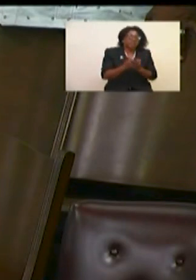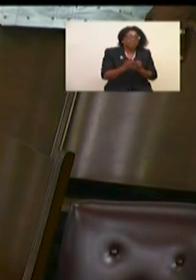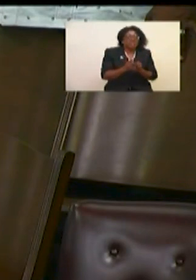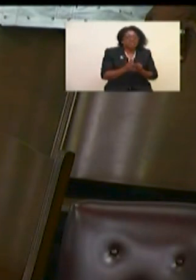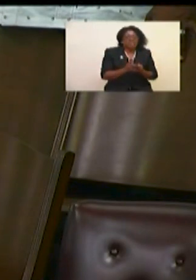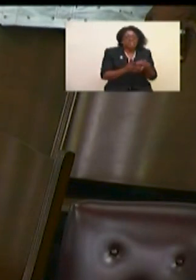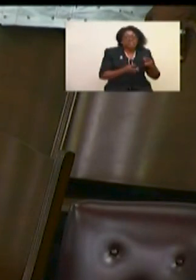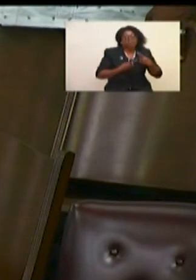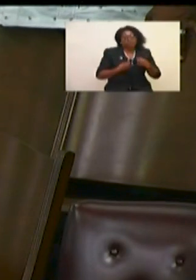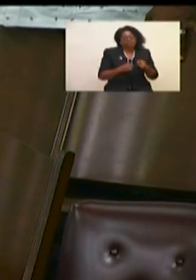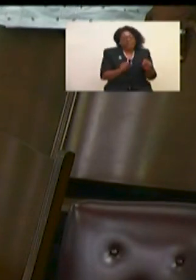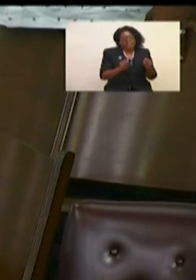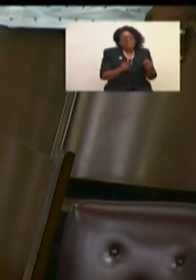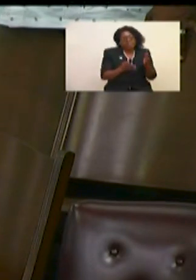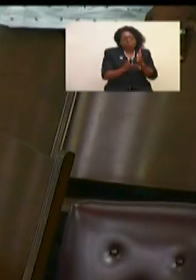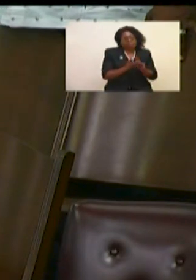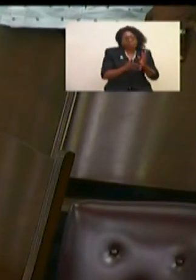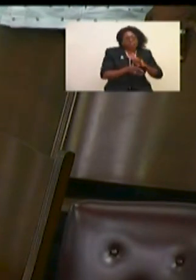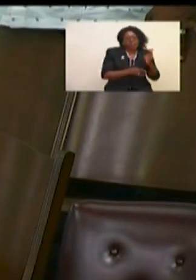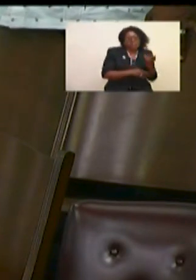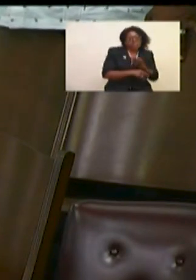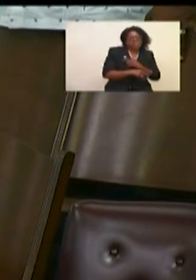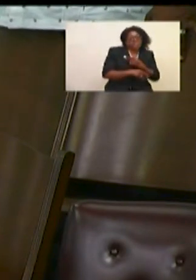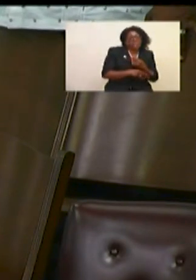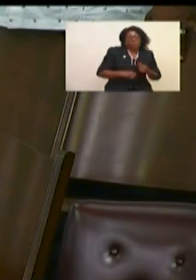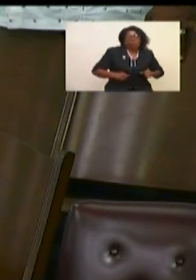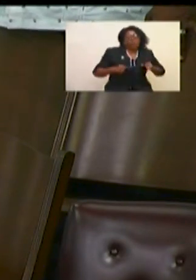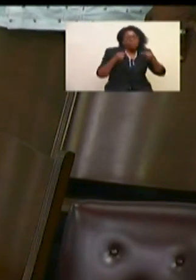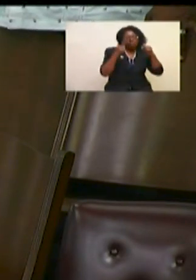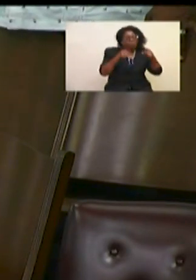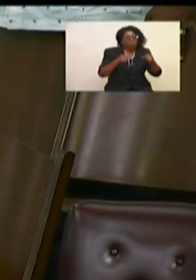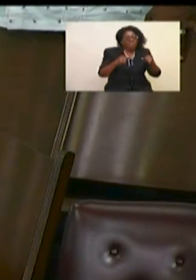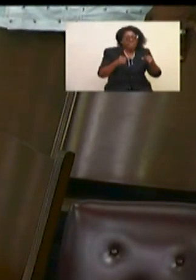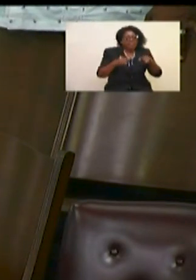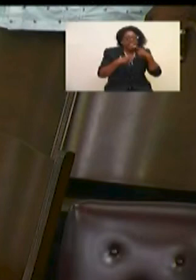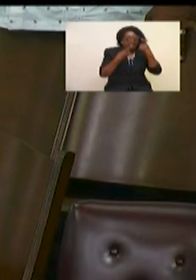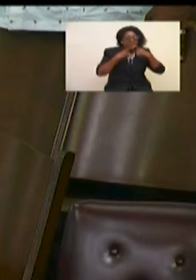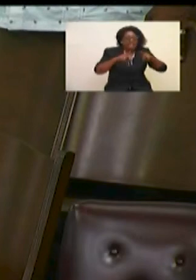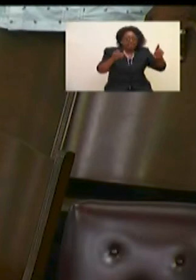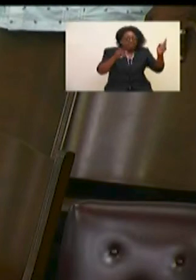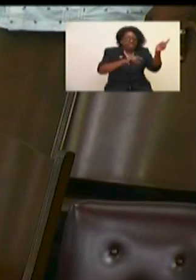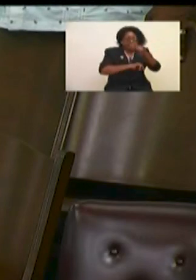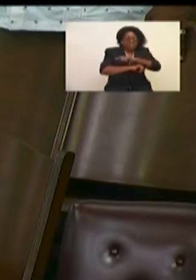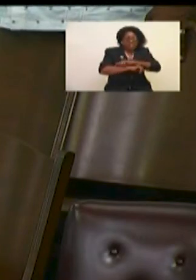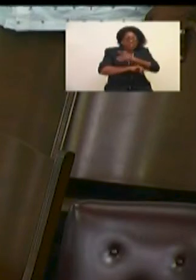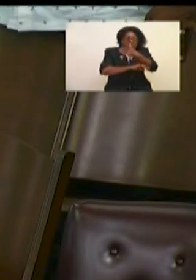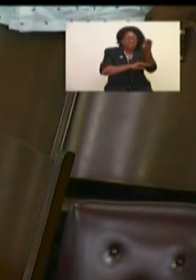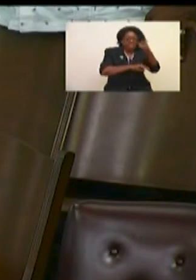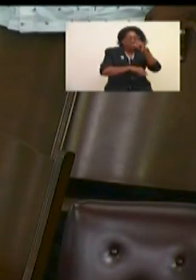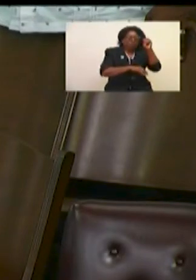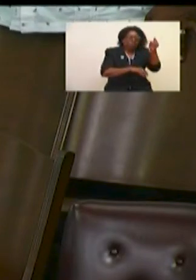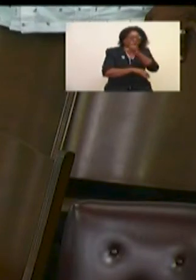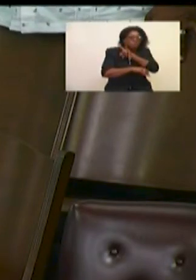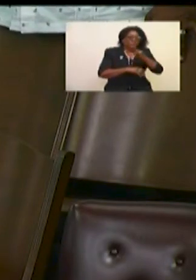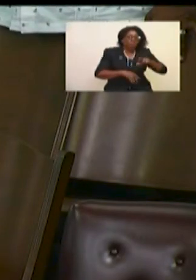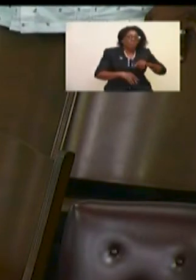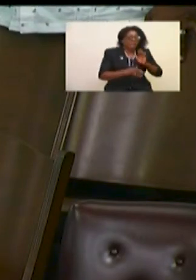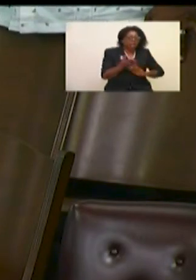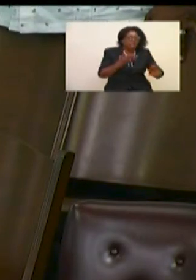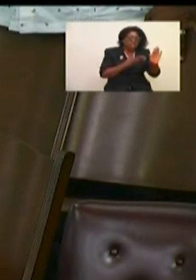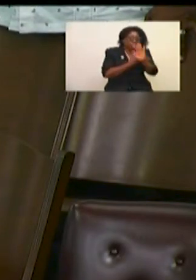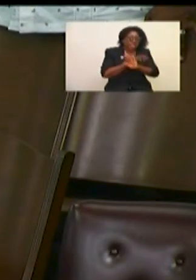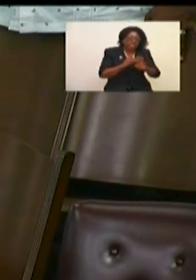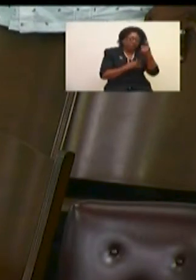that seek to imprison us. We boldly declare today, that thou, O Lord, art a shield for